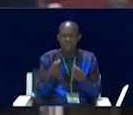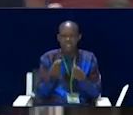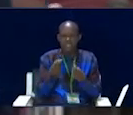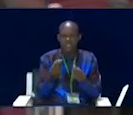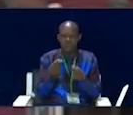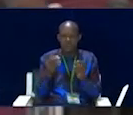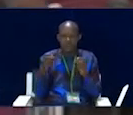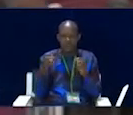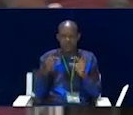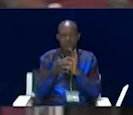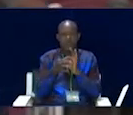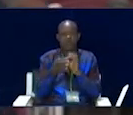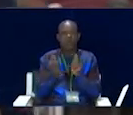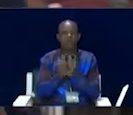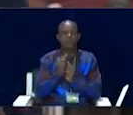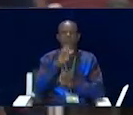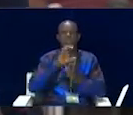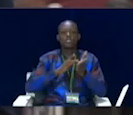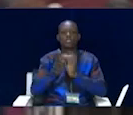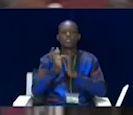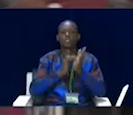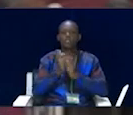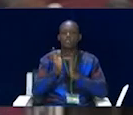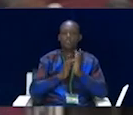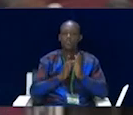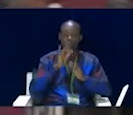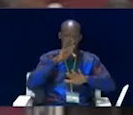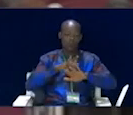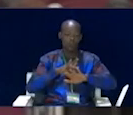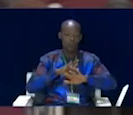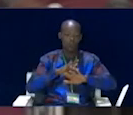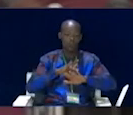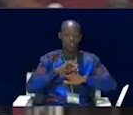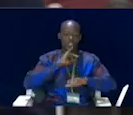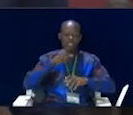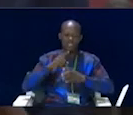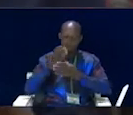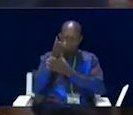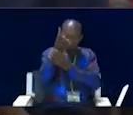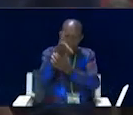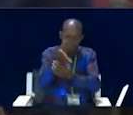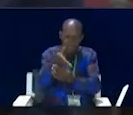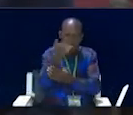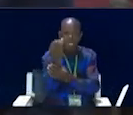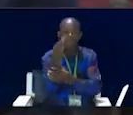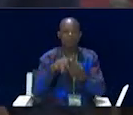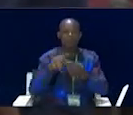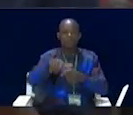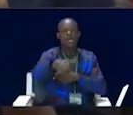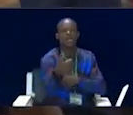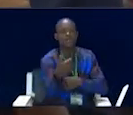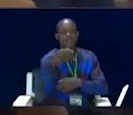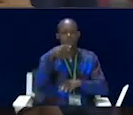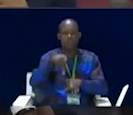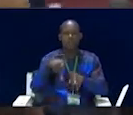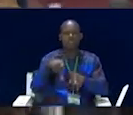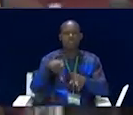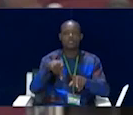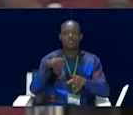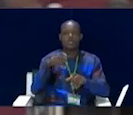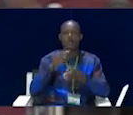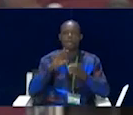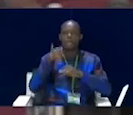touch means an extension of a person's hands to another. And touch could also mean a